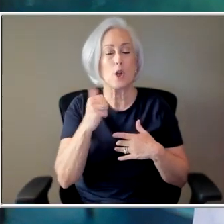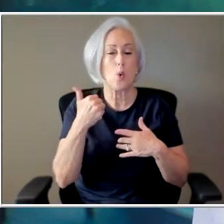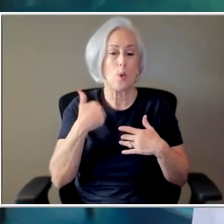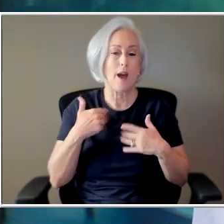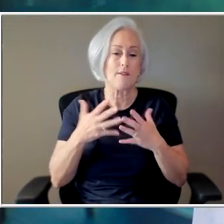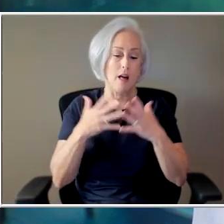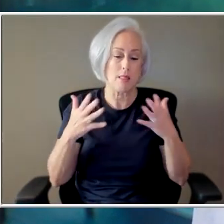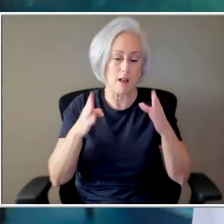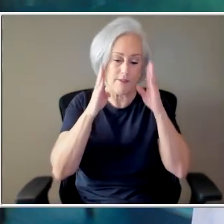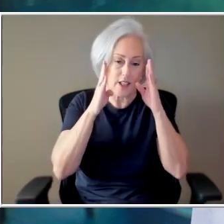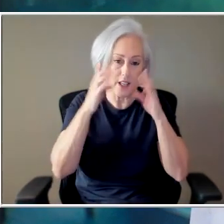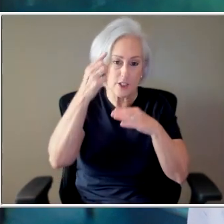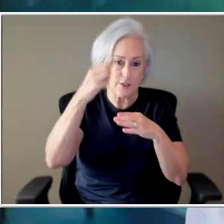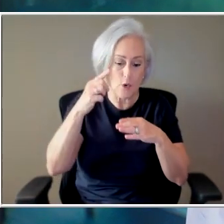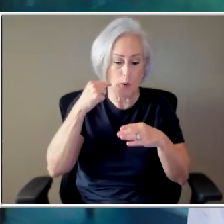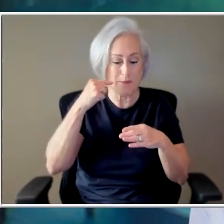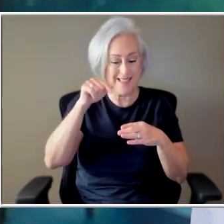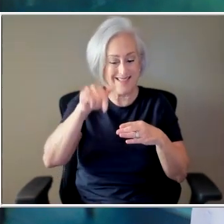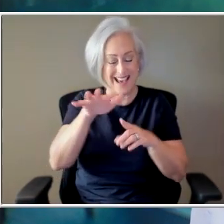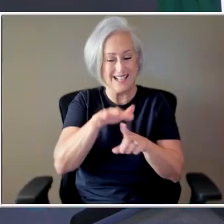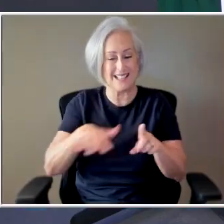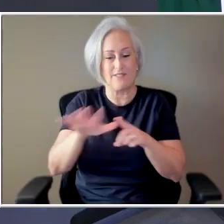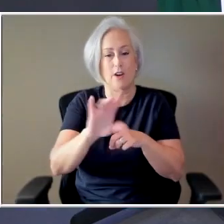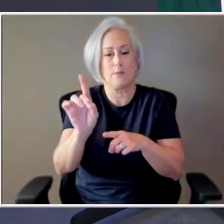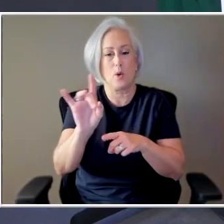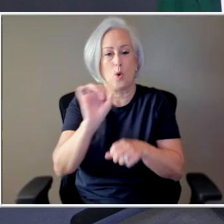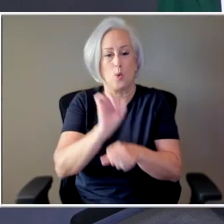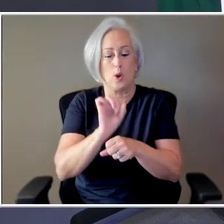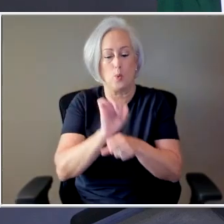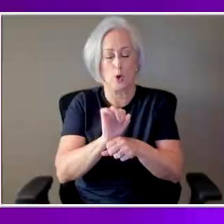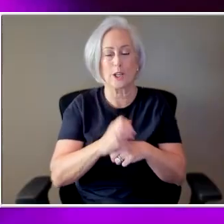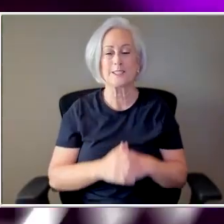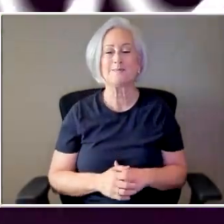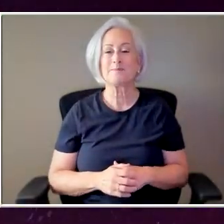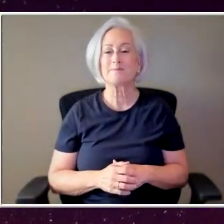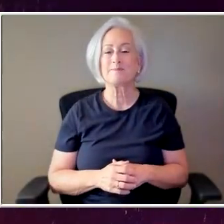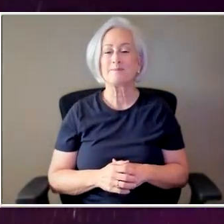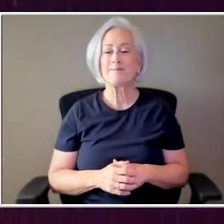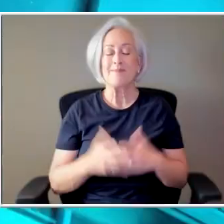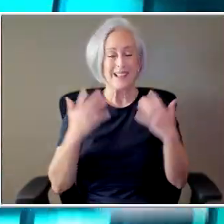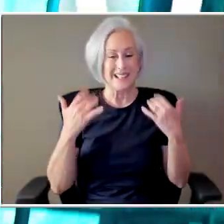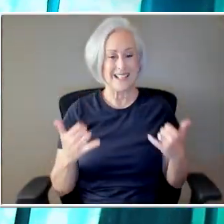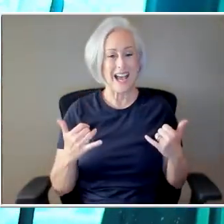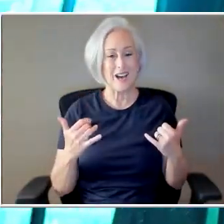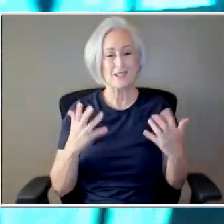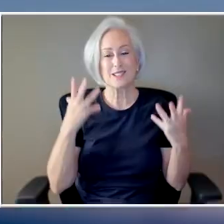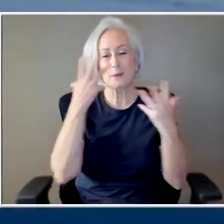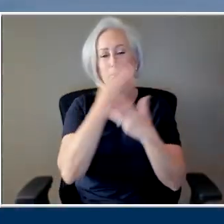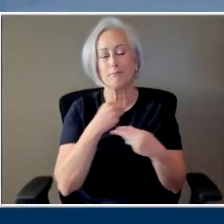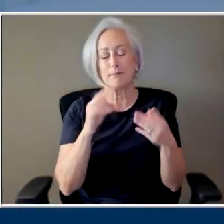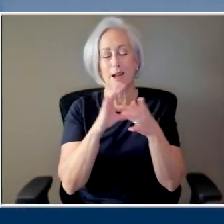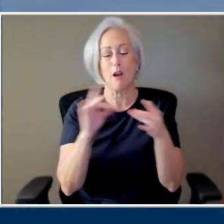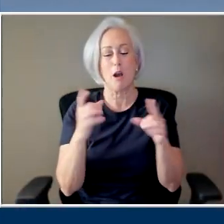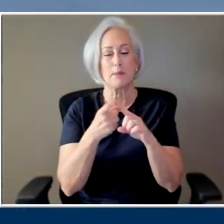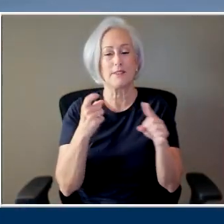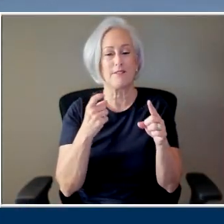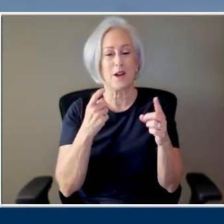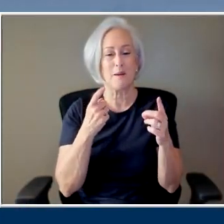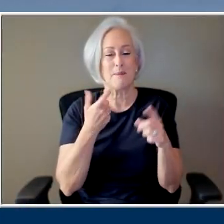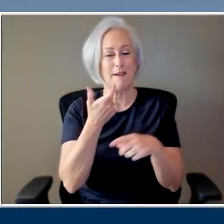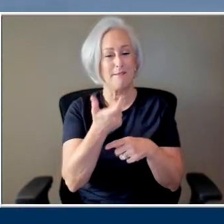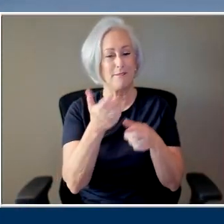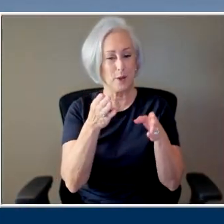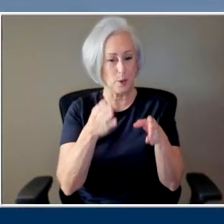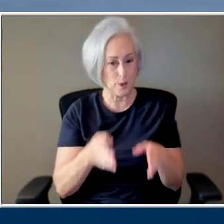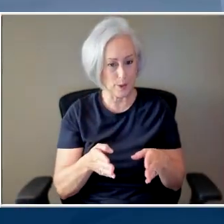this is the environment that we work in. I want to get to some lovely comments from our viewers and a couple questions, if